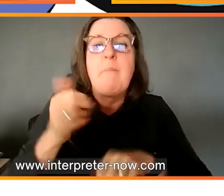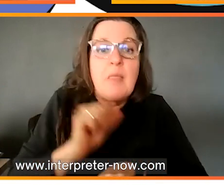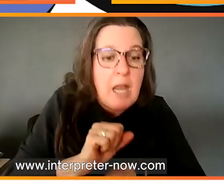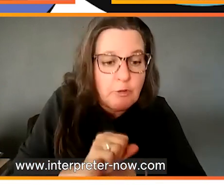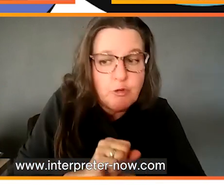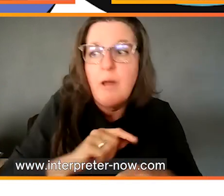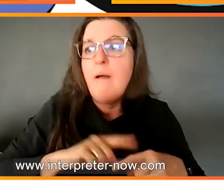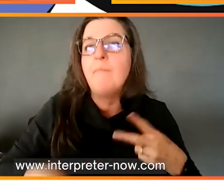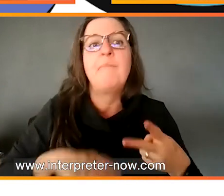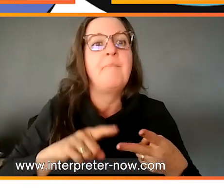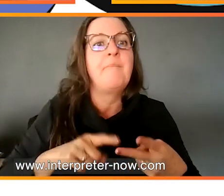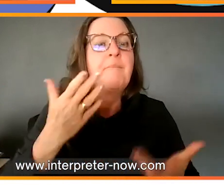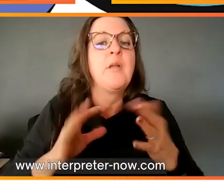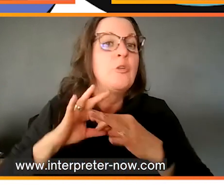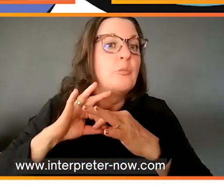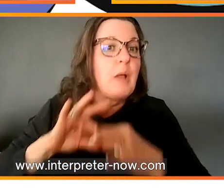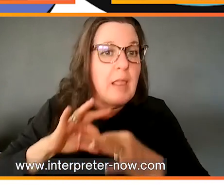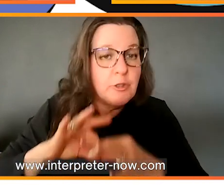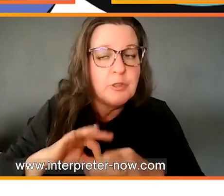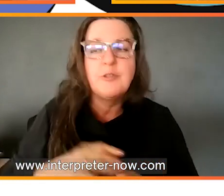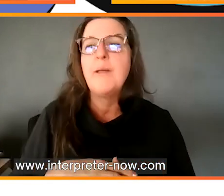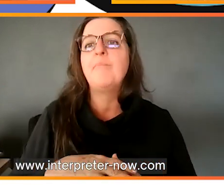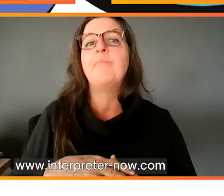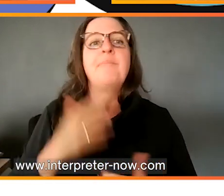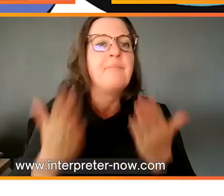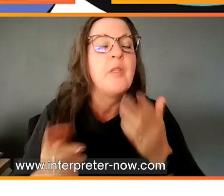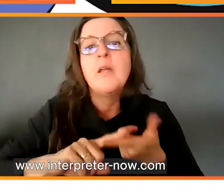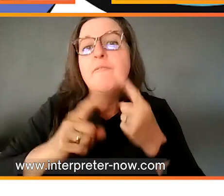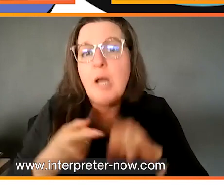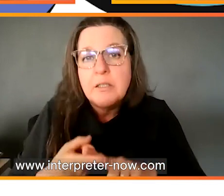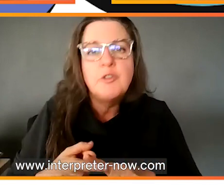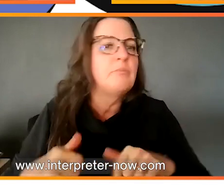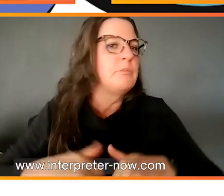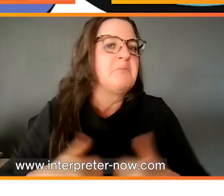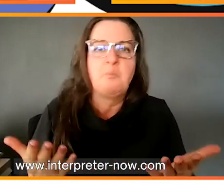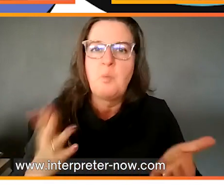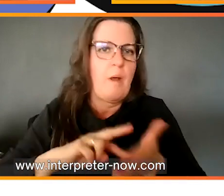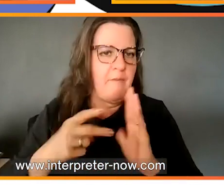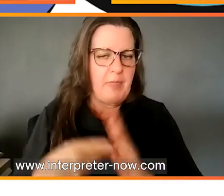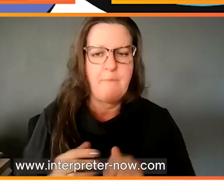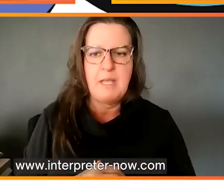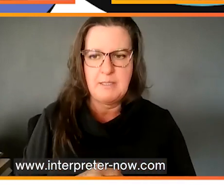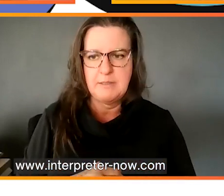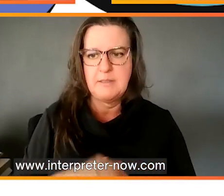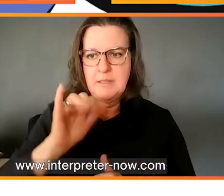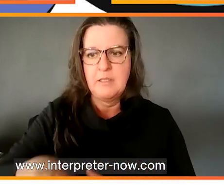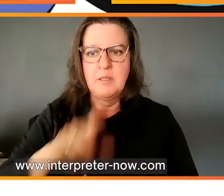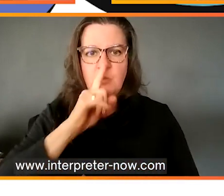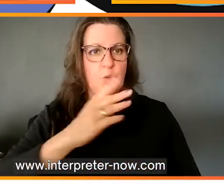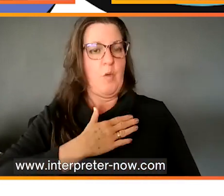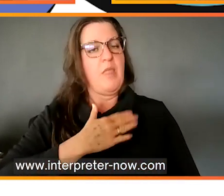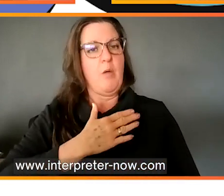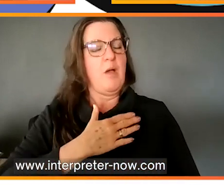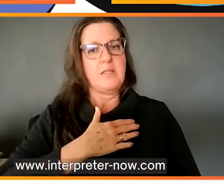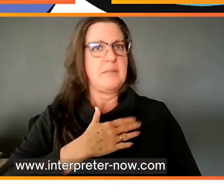I started at Nike right out of college. One of those brothers said to me, I think it'd be really cool if you work for Nike.